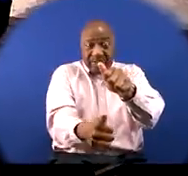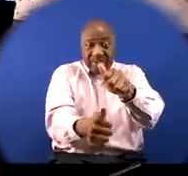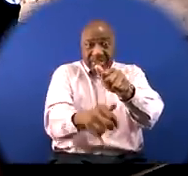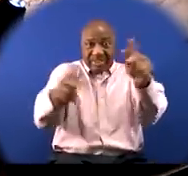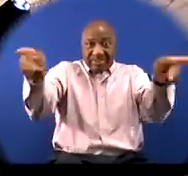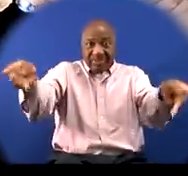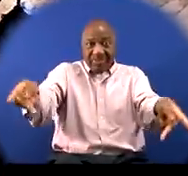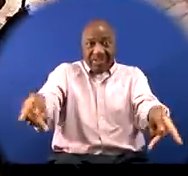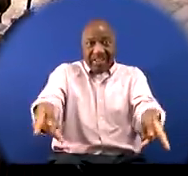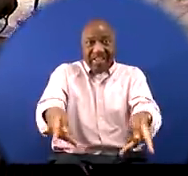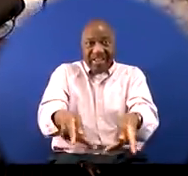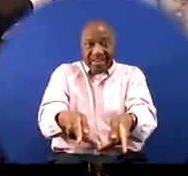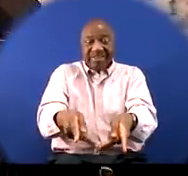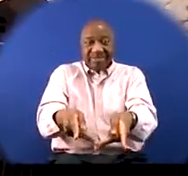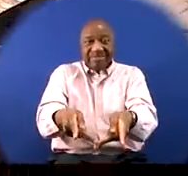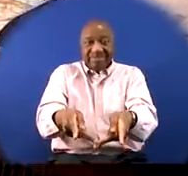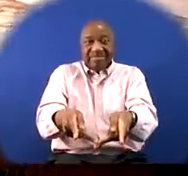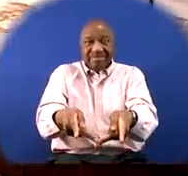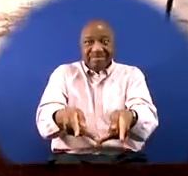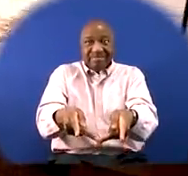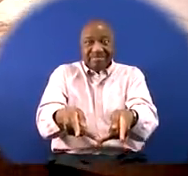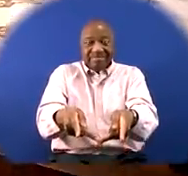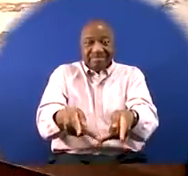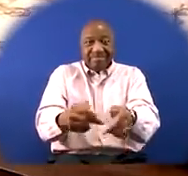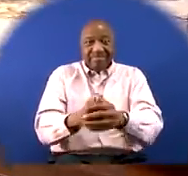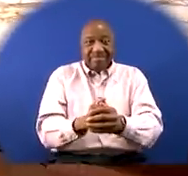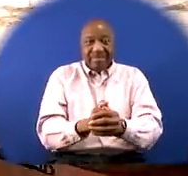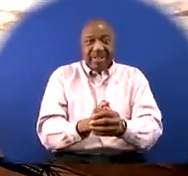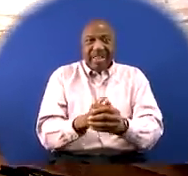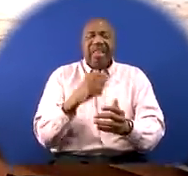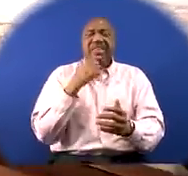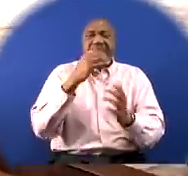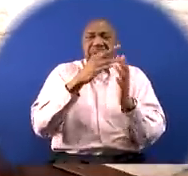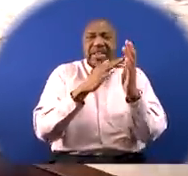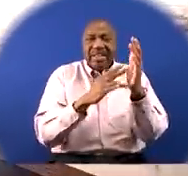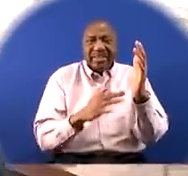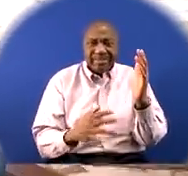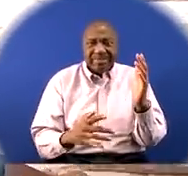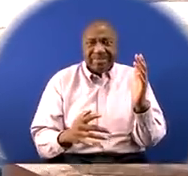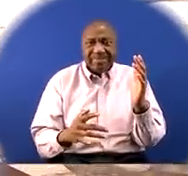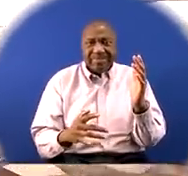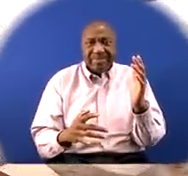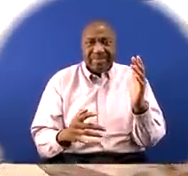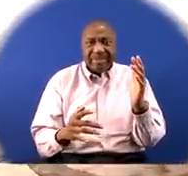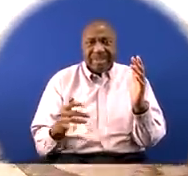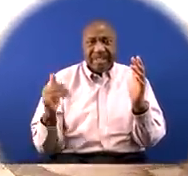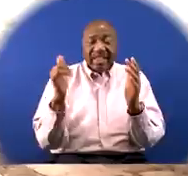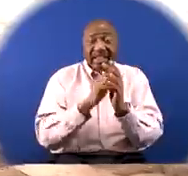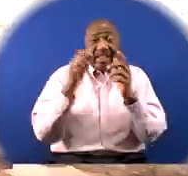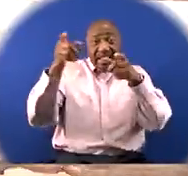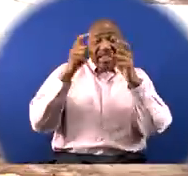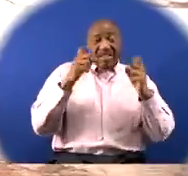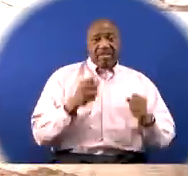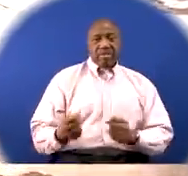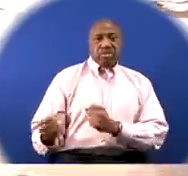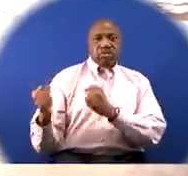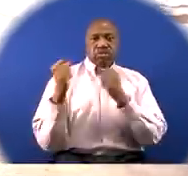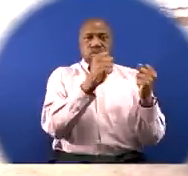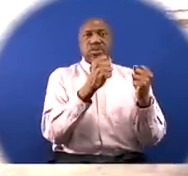lowest valley. The blood that gives me